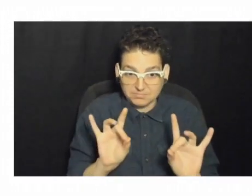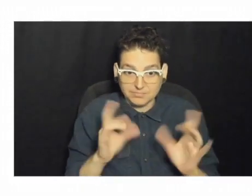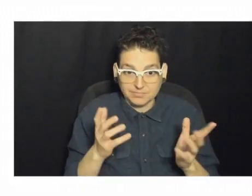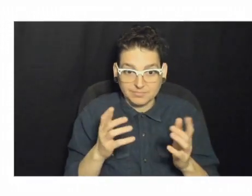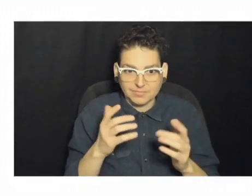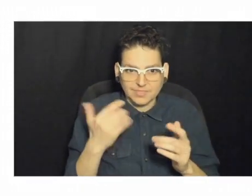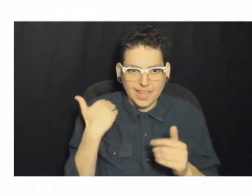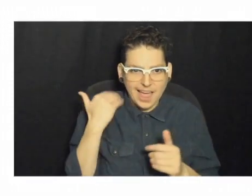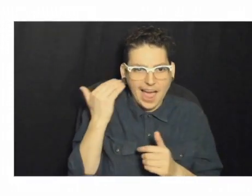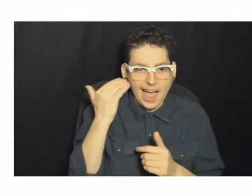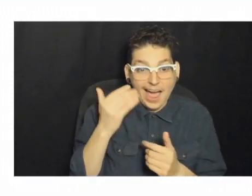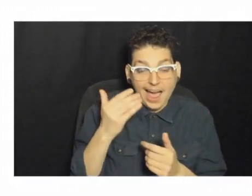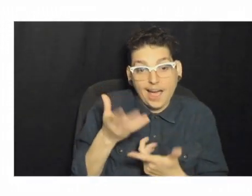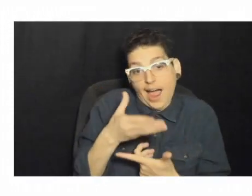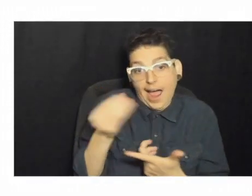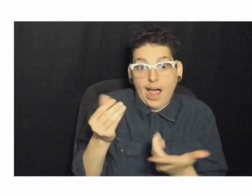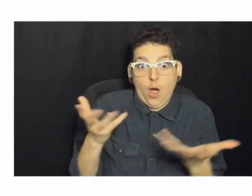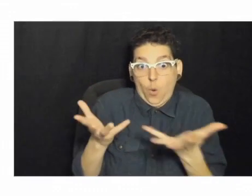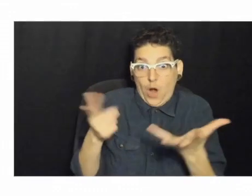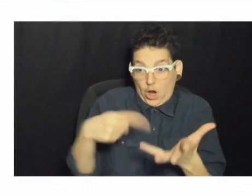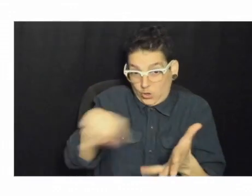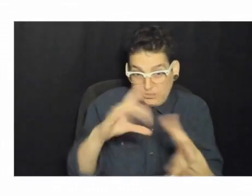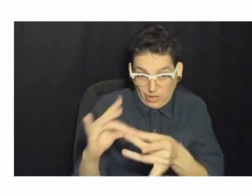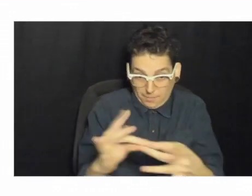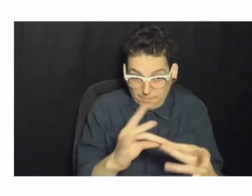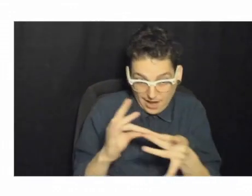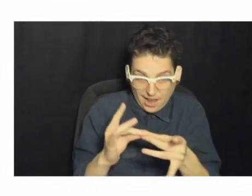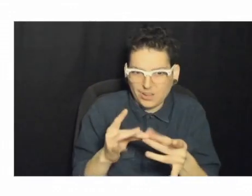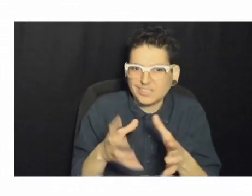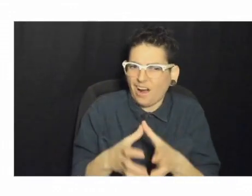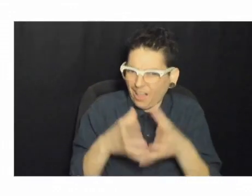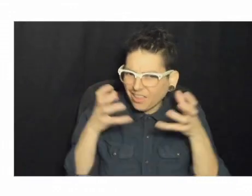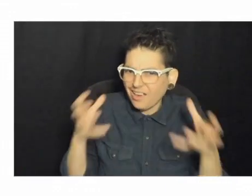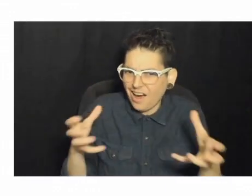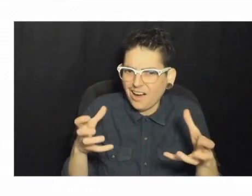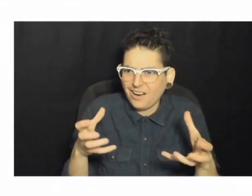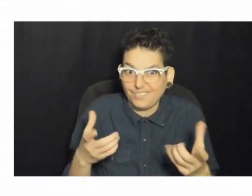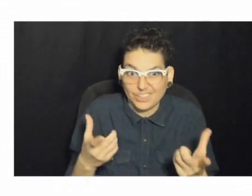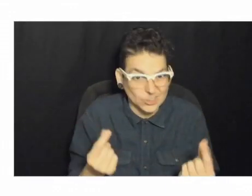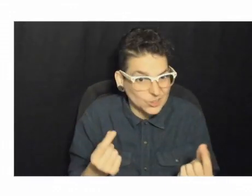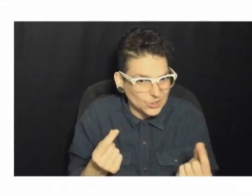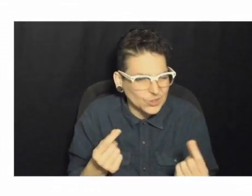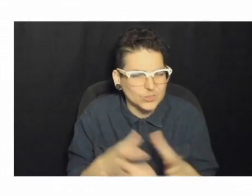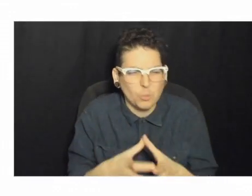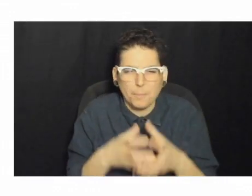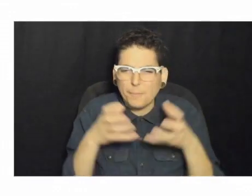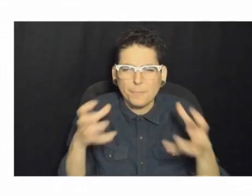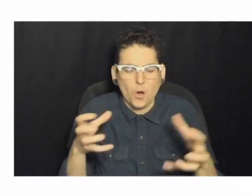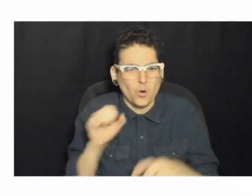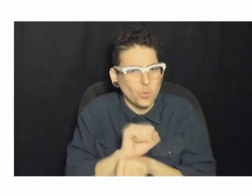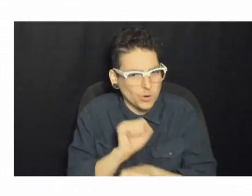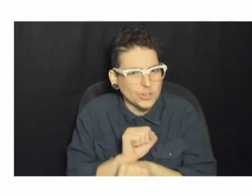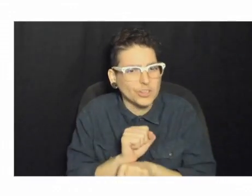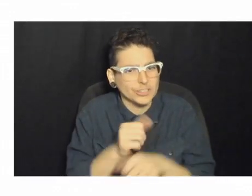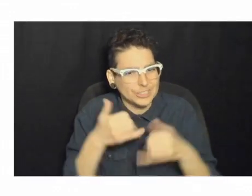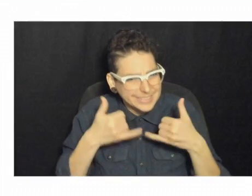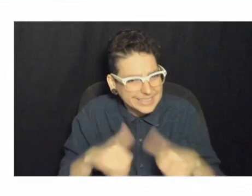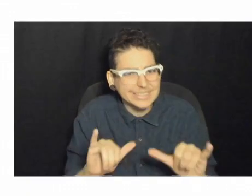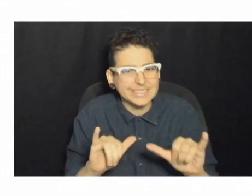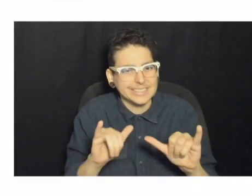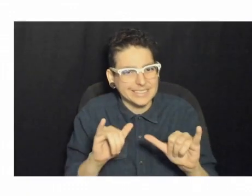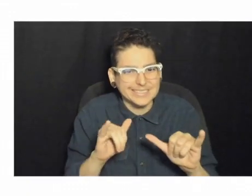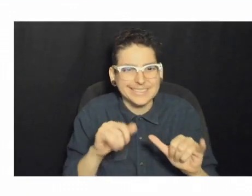do. There is so much work to be done to really build our knowledge, to build